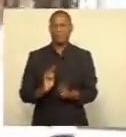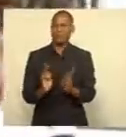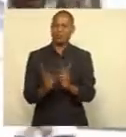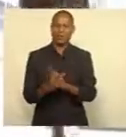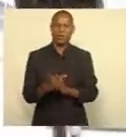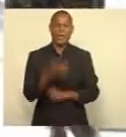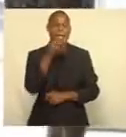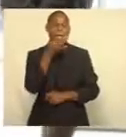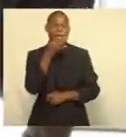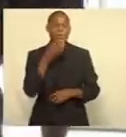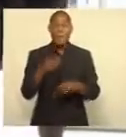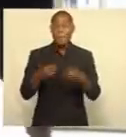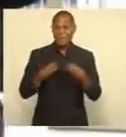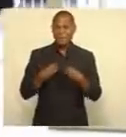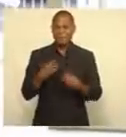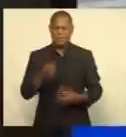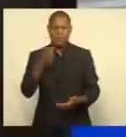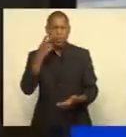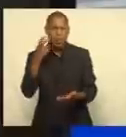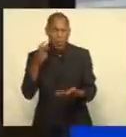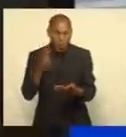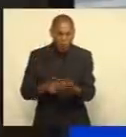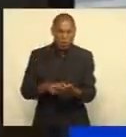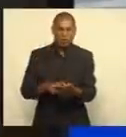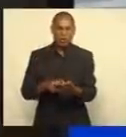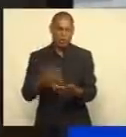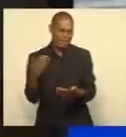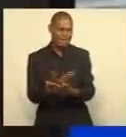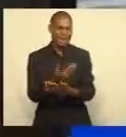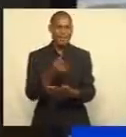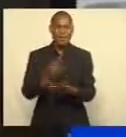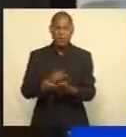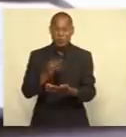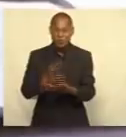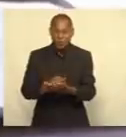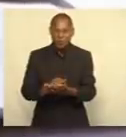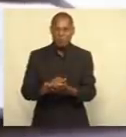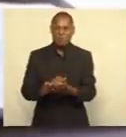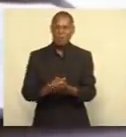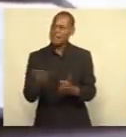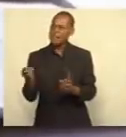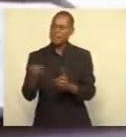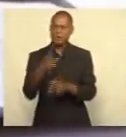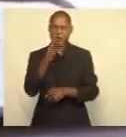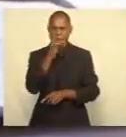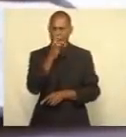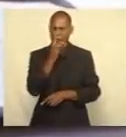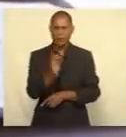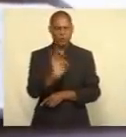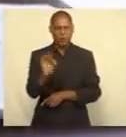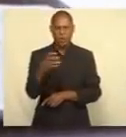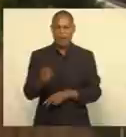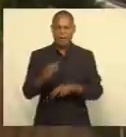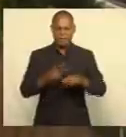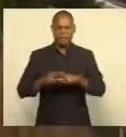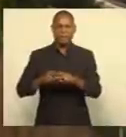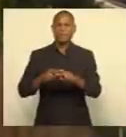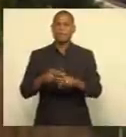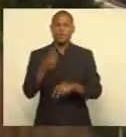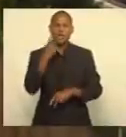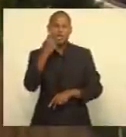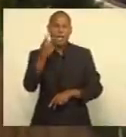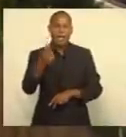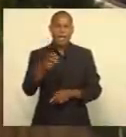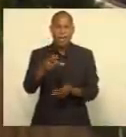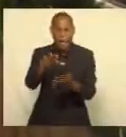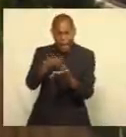up registration for people entering the shops. This is especially for people who do not have the Care Fiji app. The Nandi